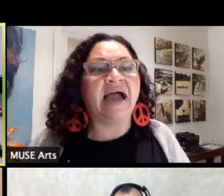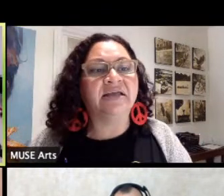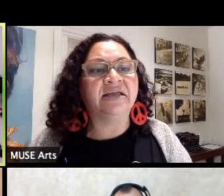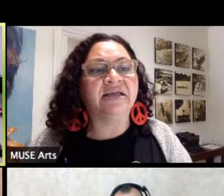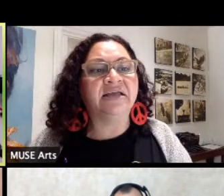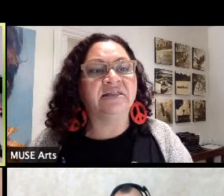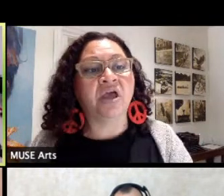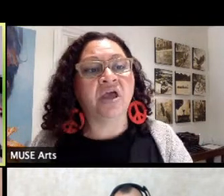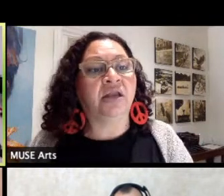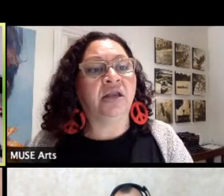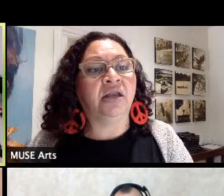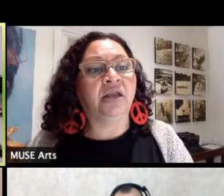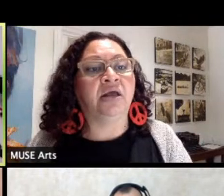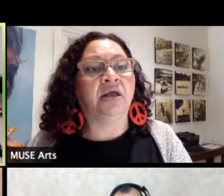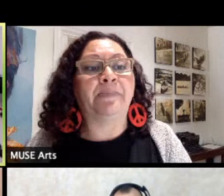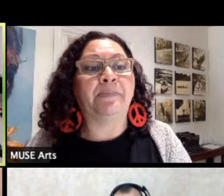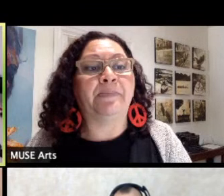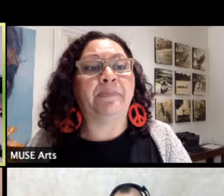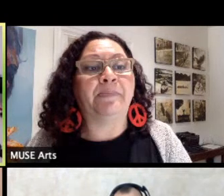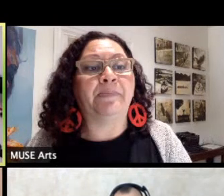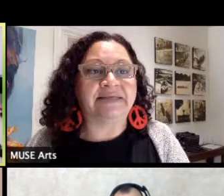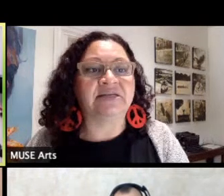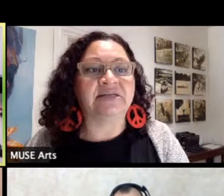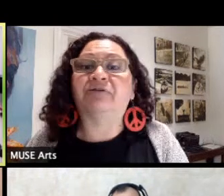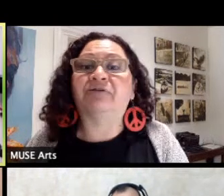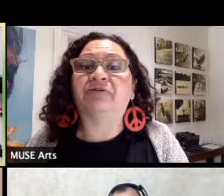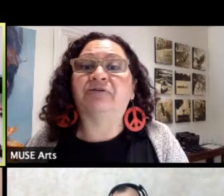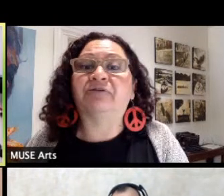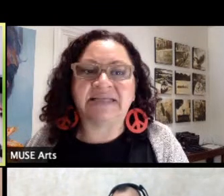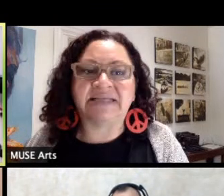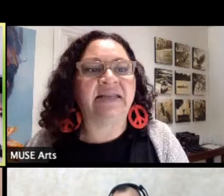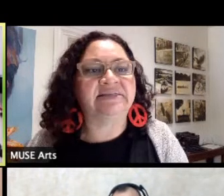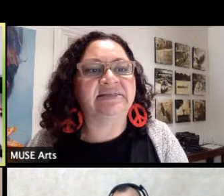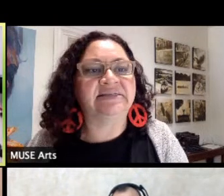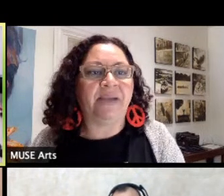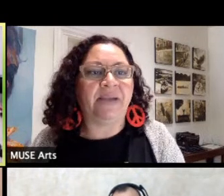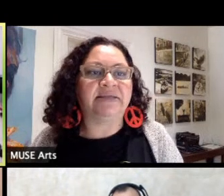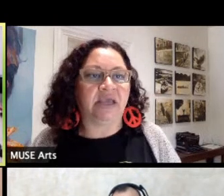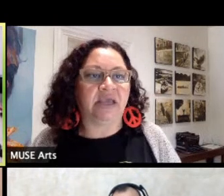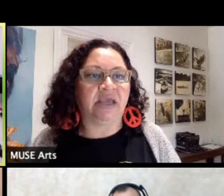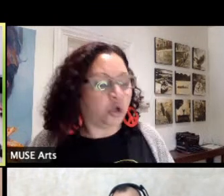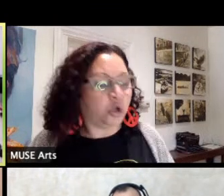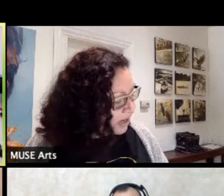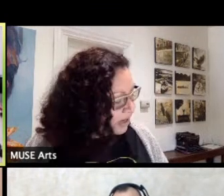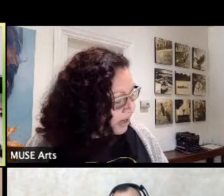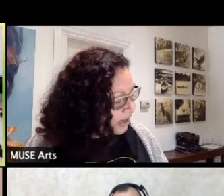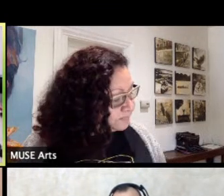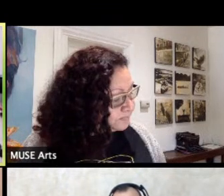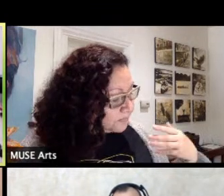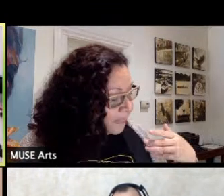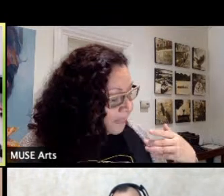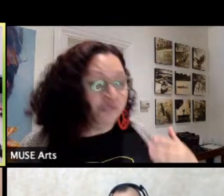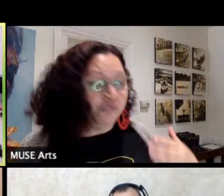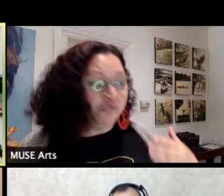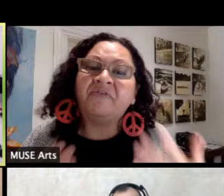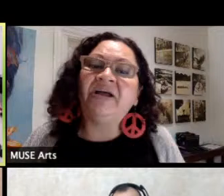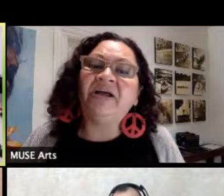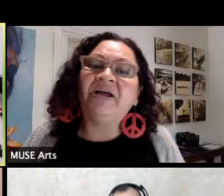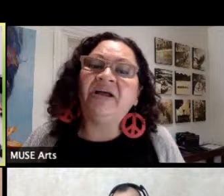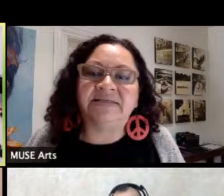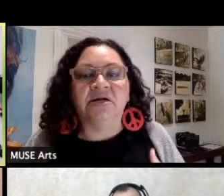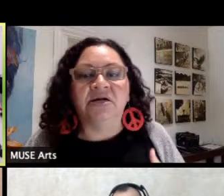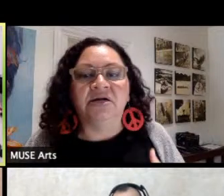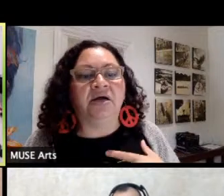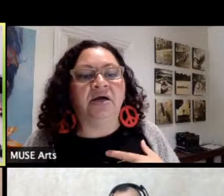in the protest and the resistance that is taking place in Colombia. We mobilize